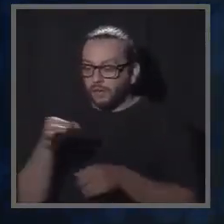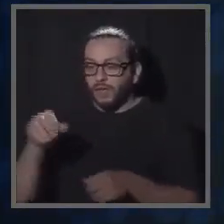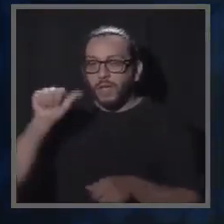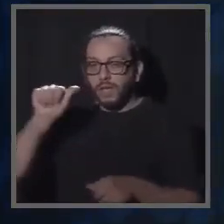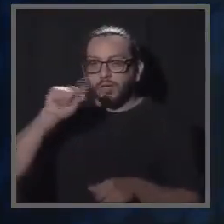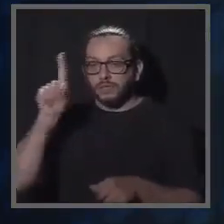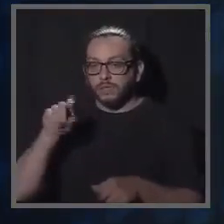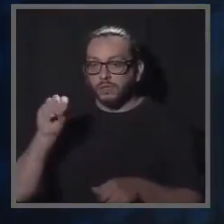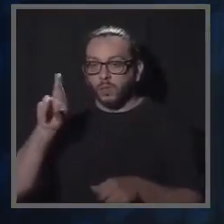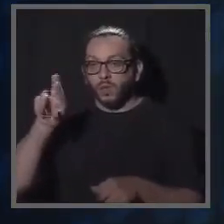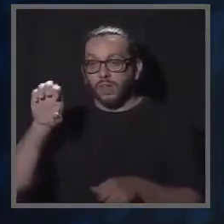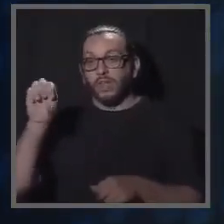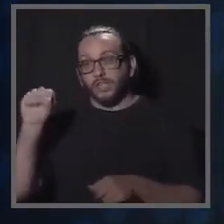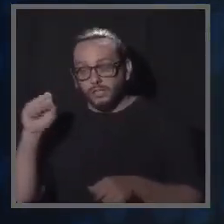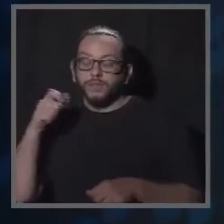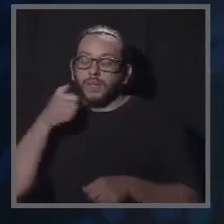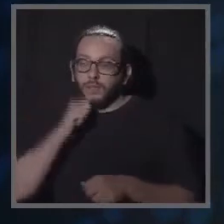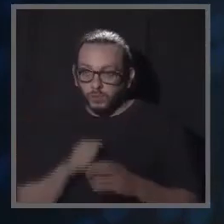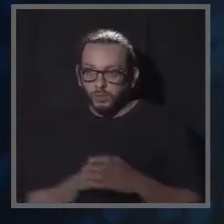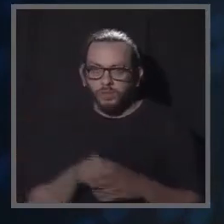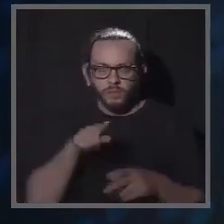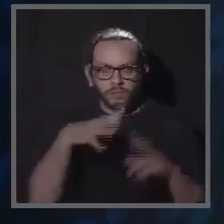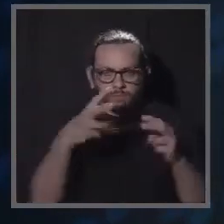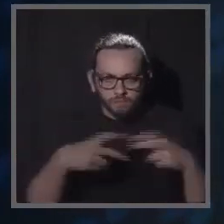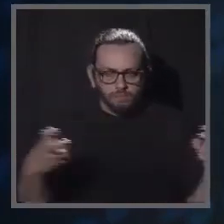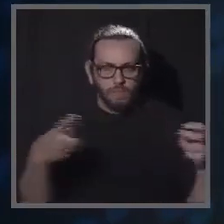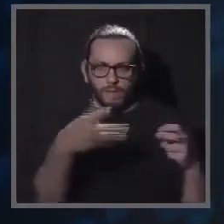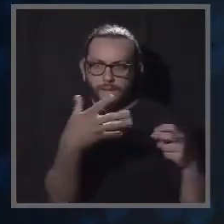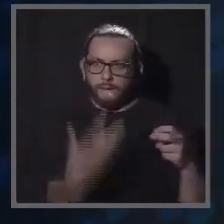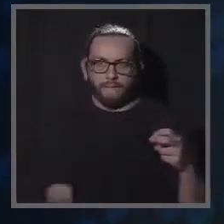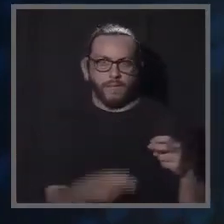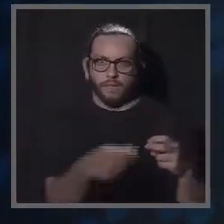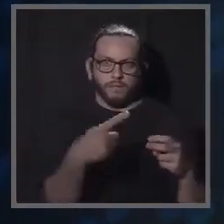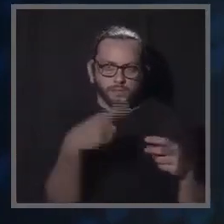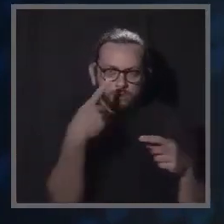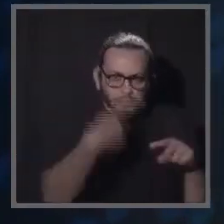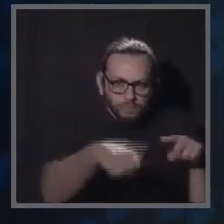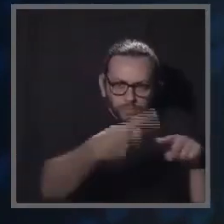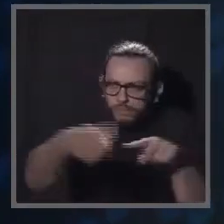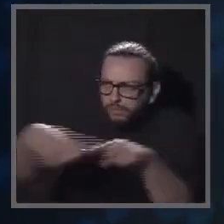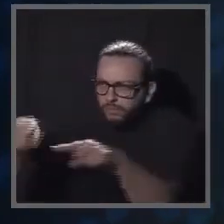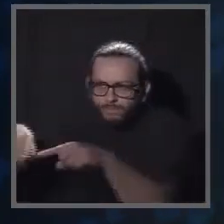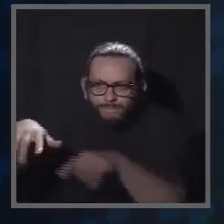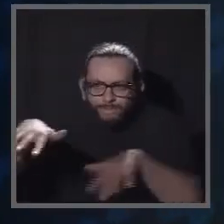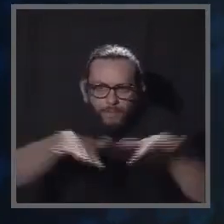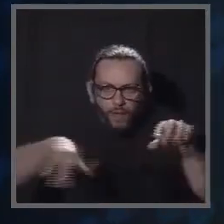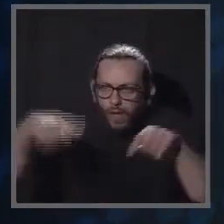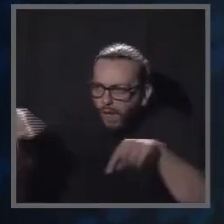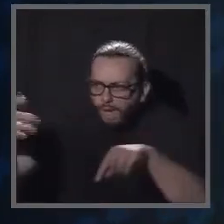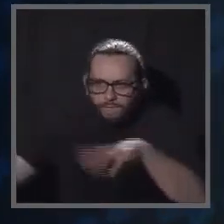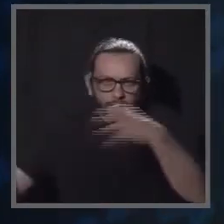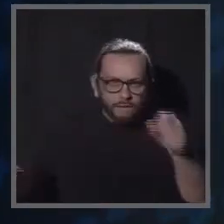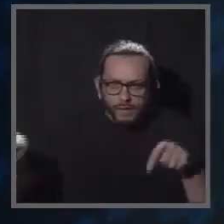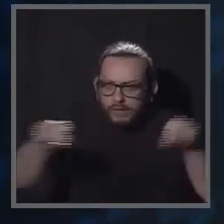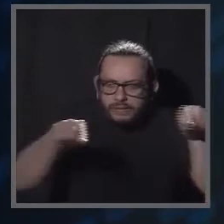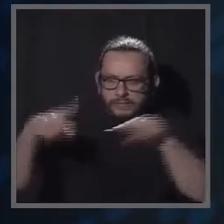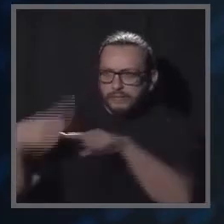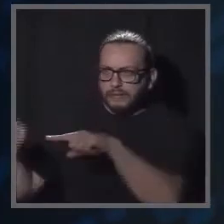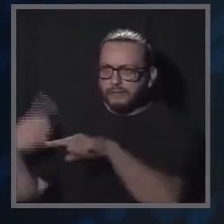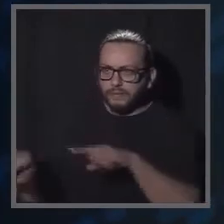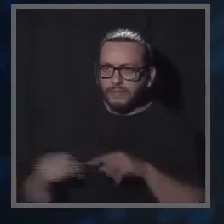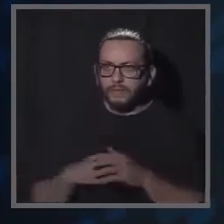is already there in each place, what are the thank